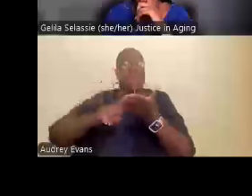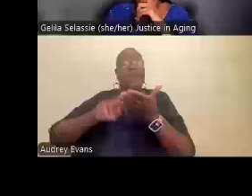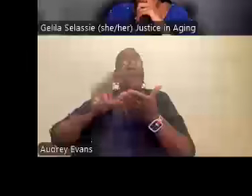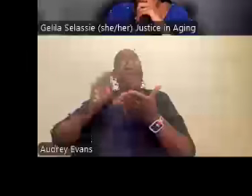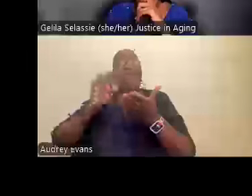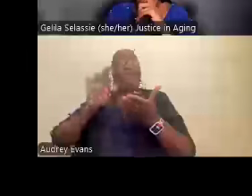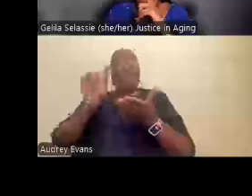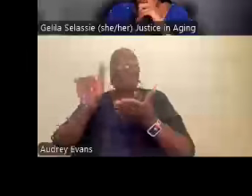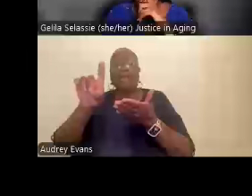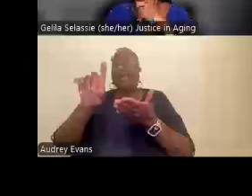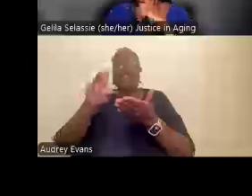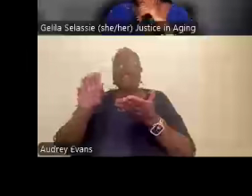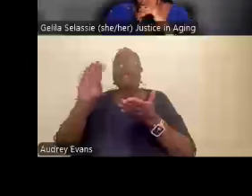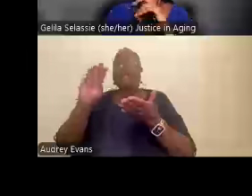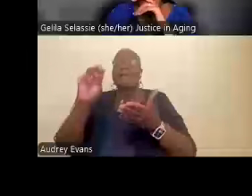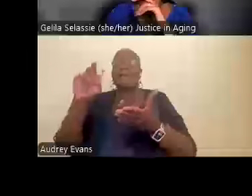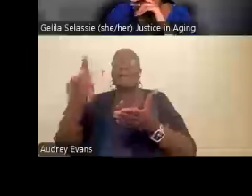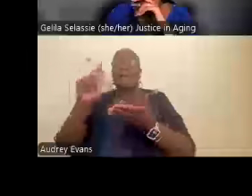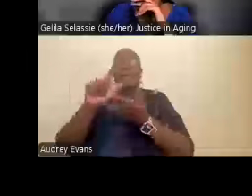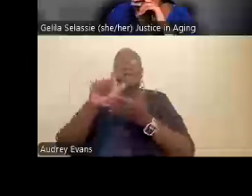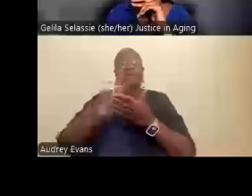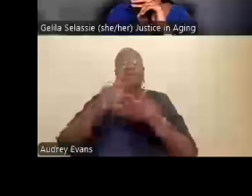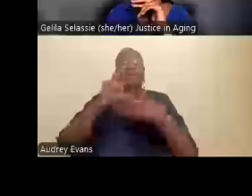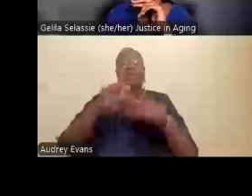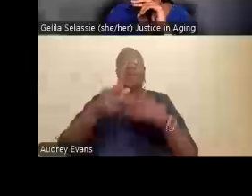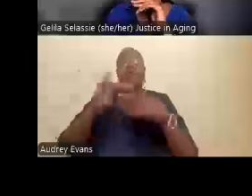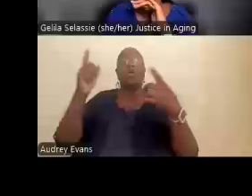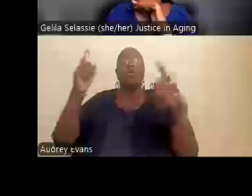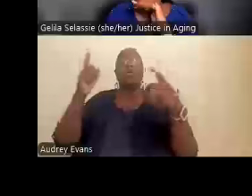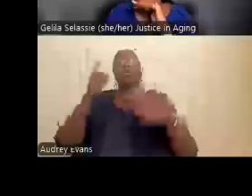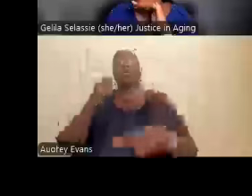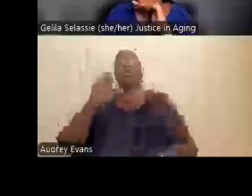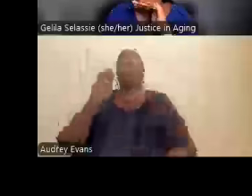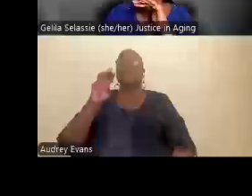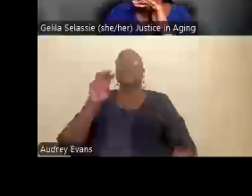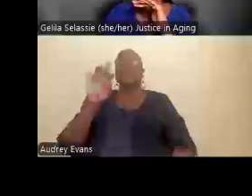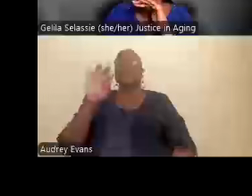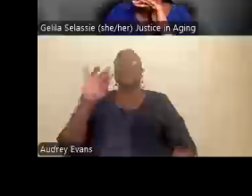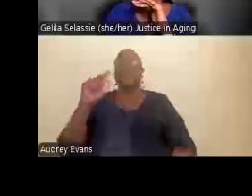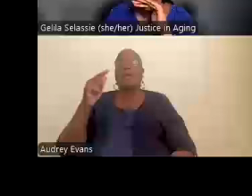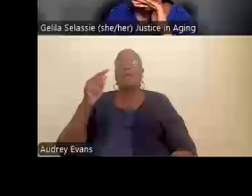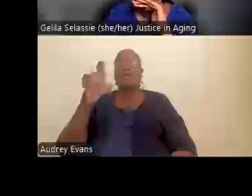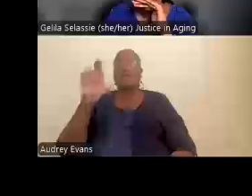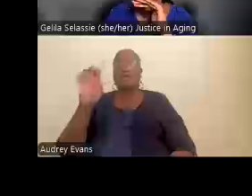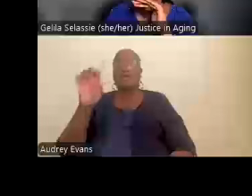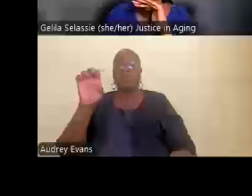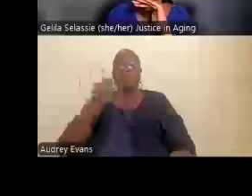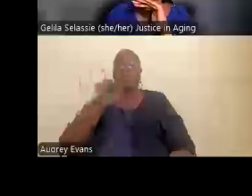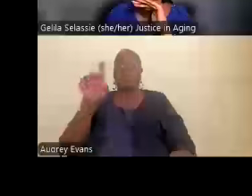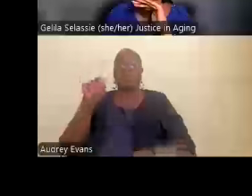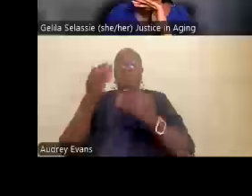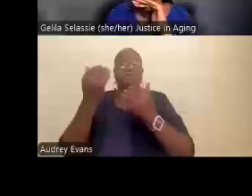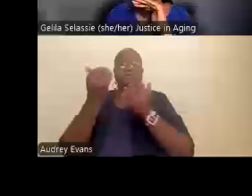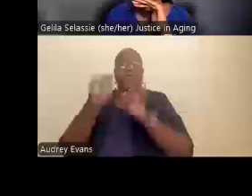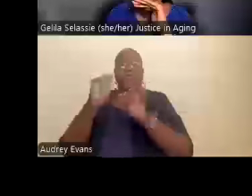the MSPs. This law is called the Streamlining Rule, and many of its provisions were delayed by